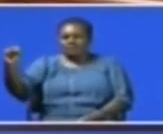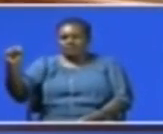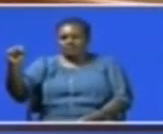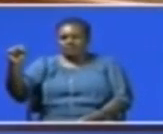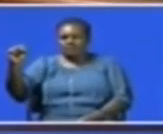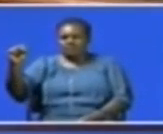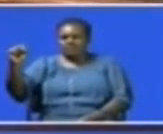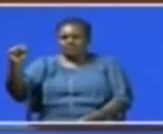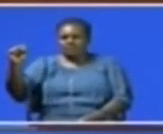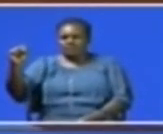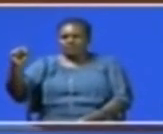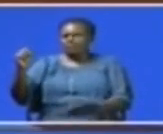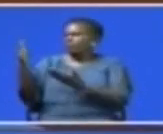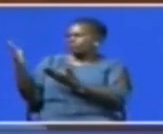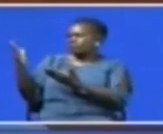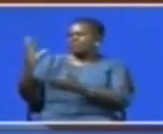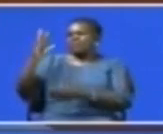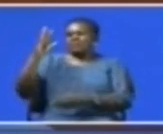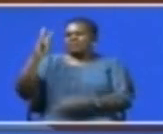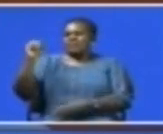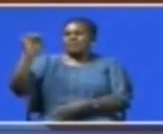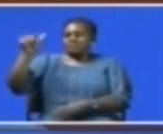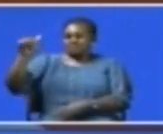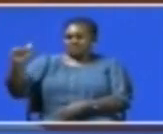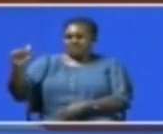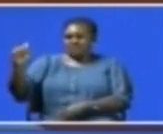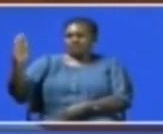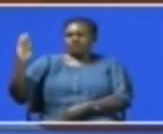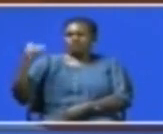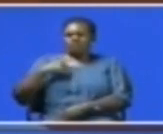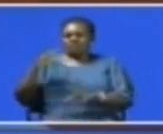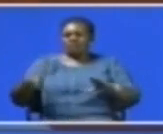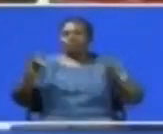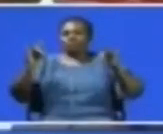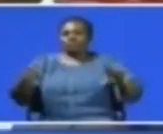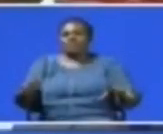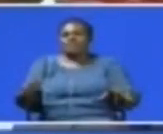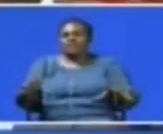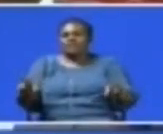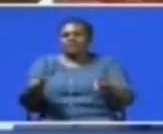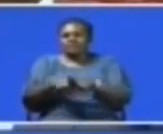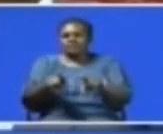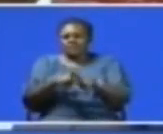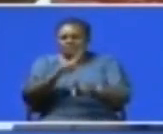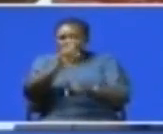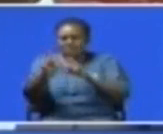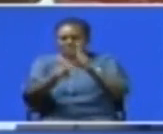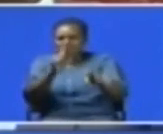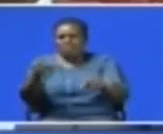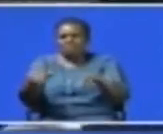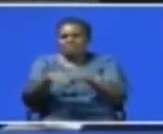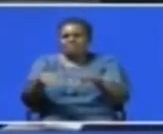Intelligence Service. Mutyambai holds a master's degree in National Security Policy from Australia. He faced a barrage of questions from